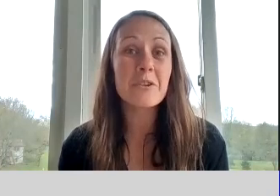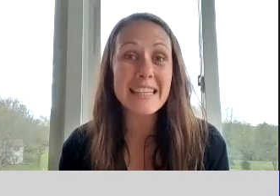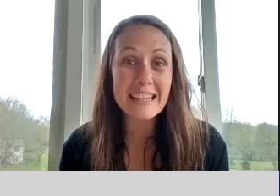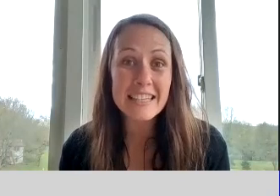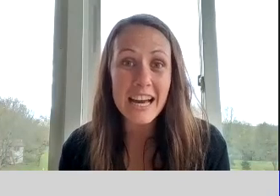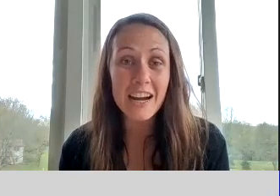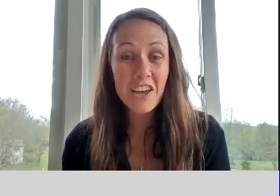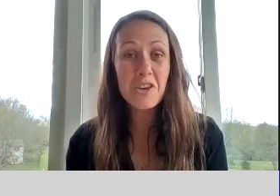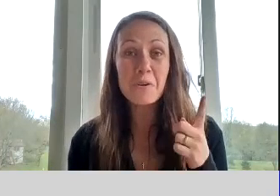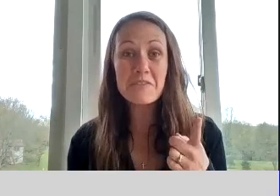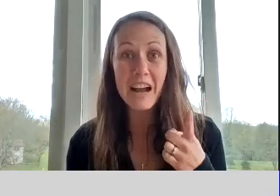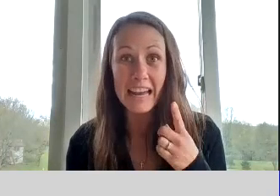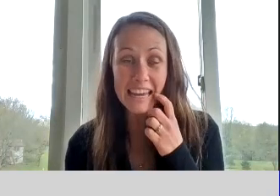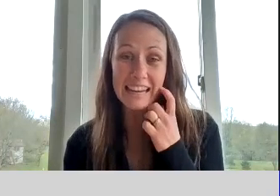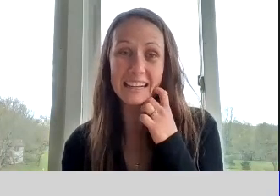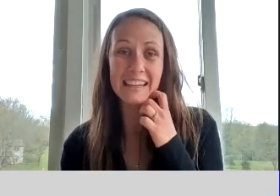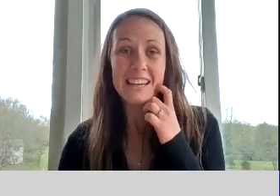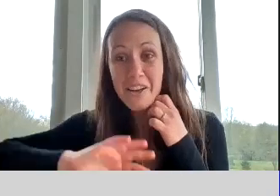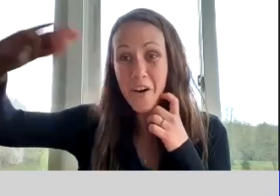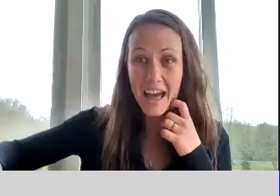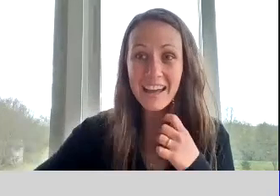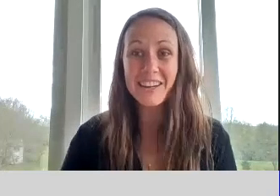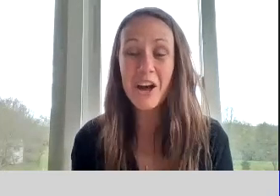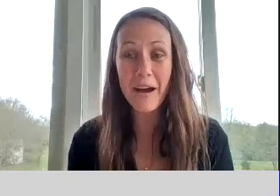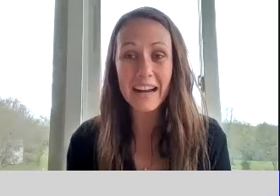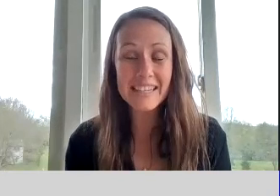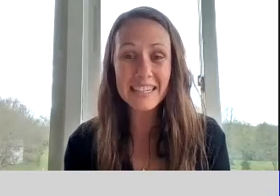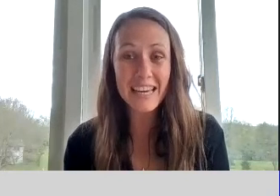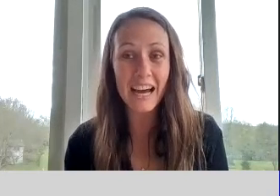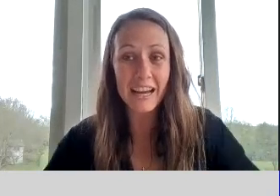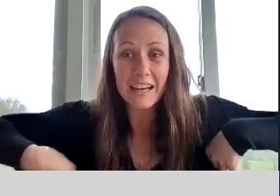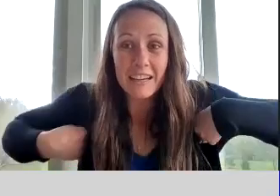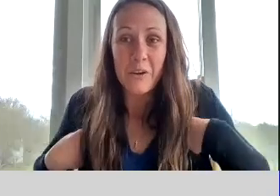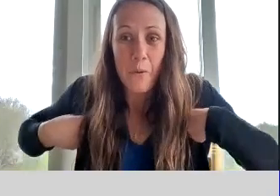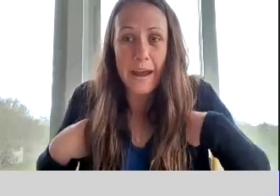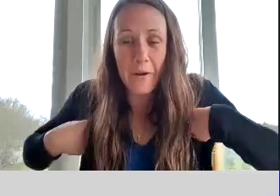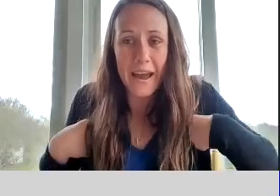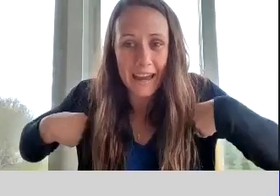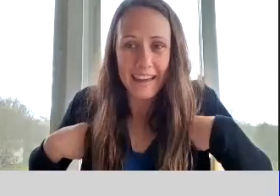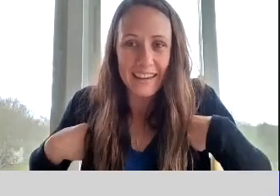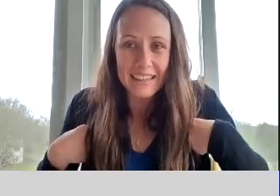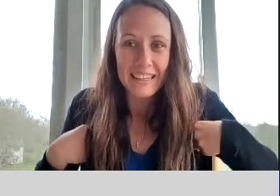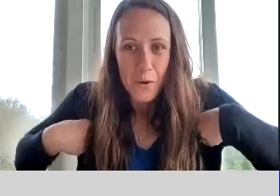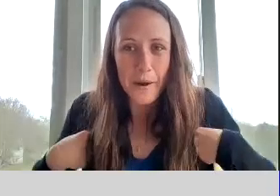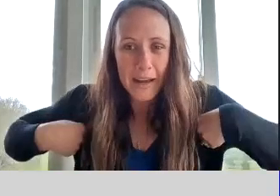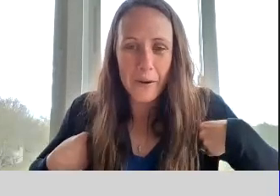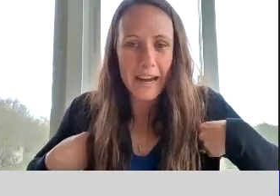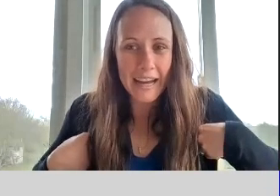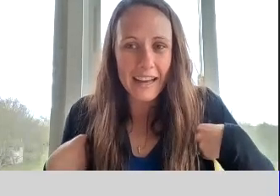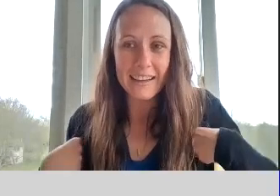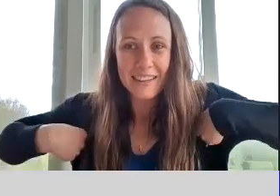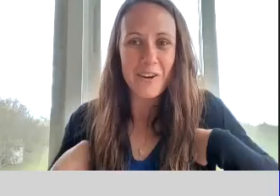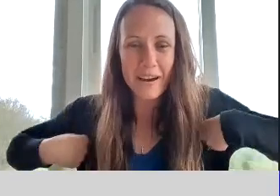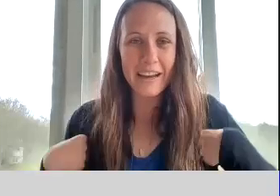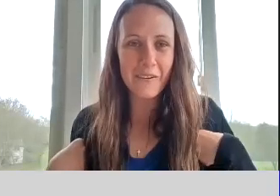If you said a duck, you were right. Go ahead, go act like a duck. Quack, quack, quack,